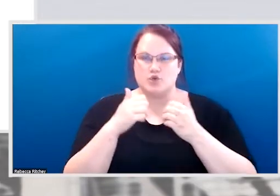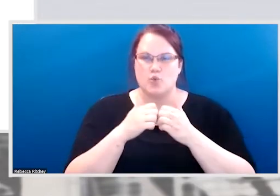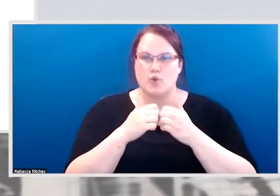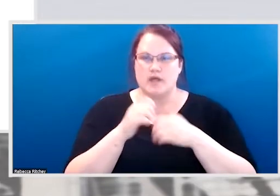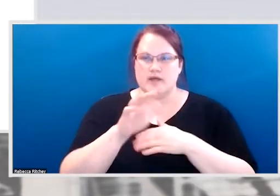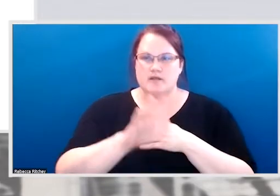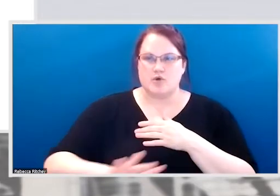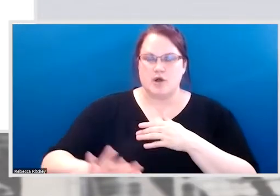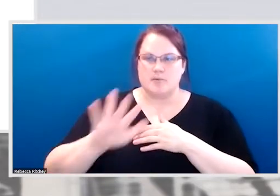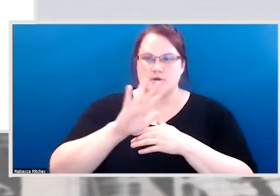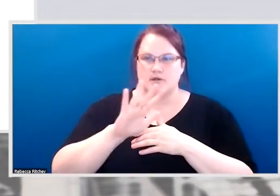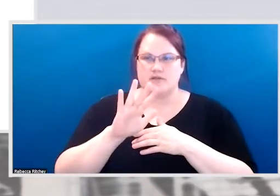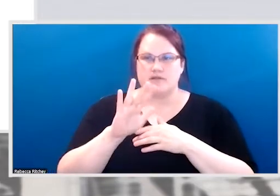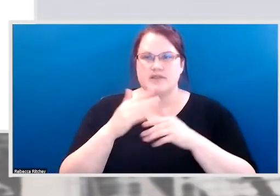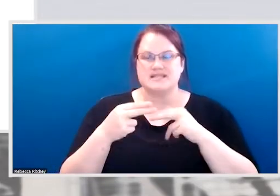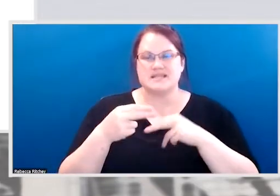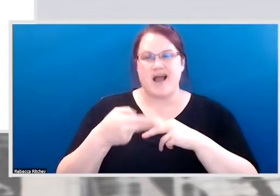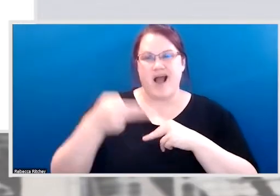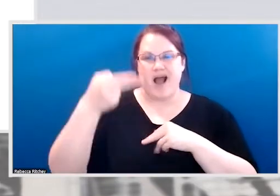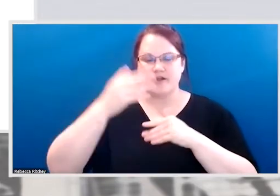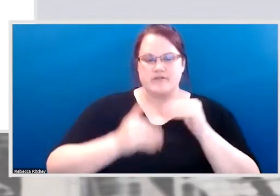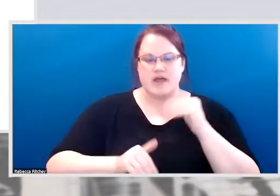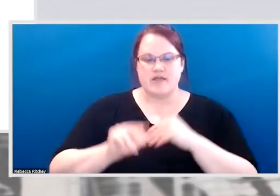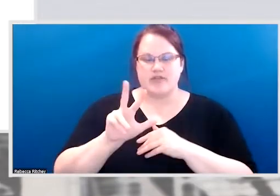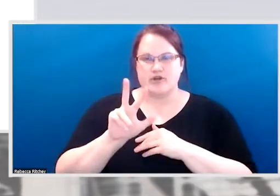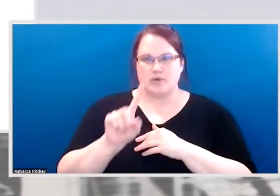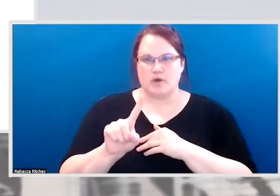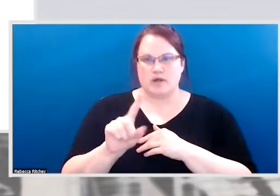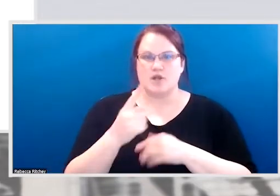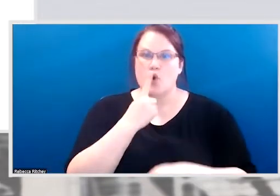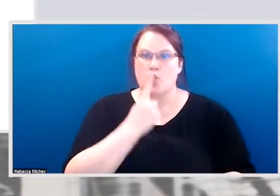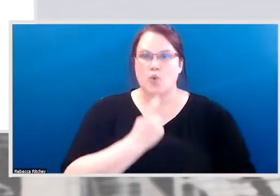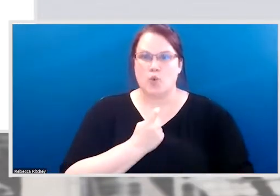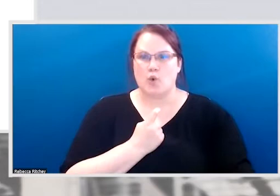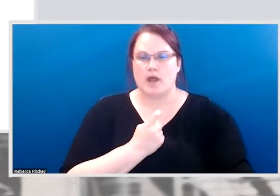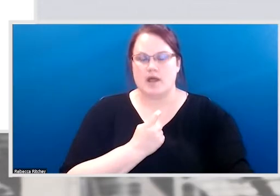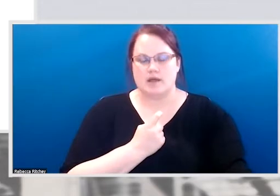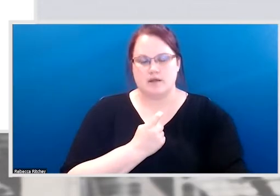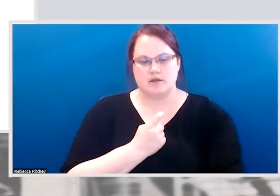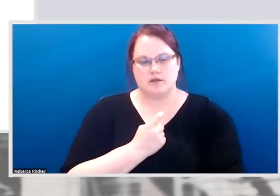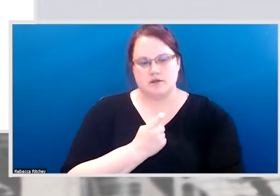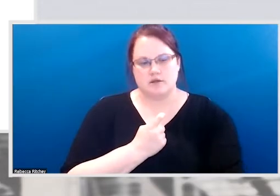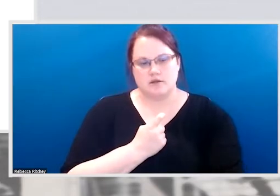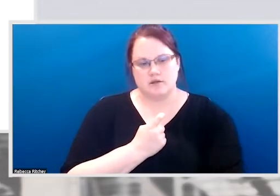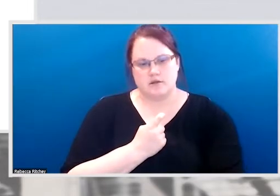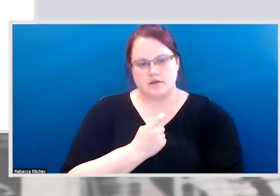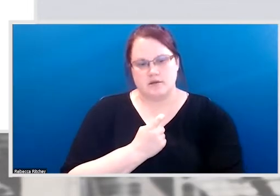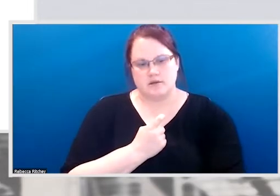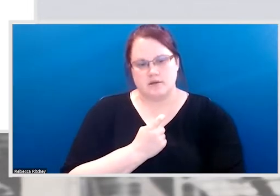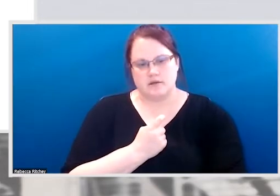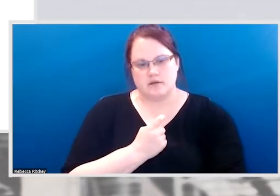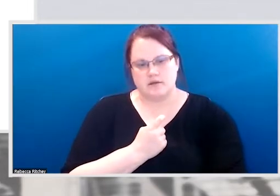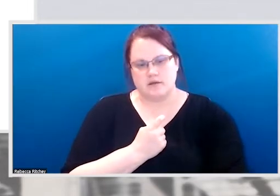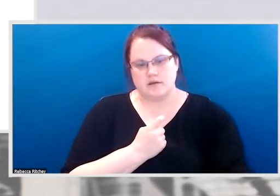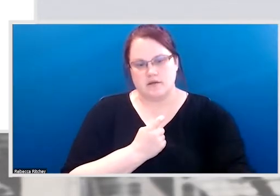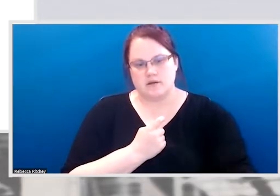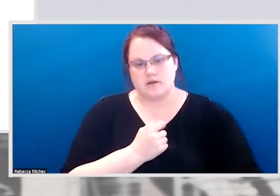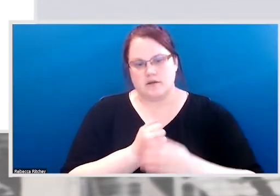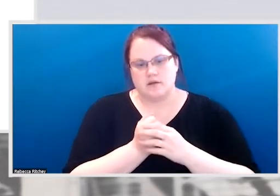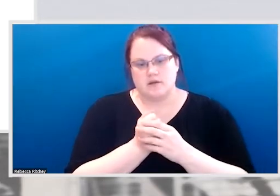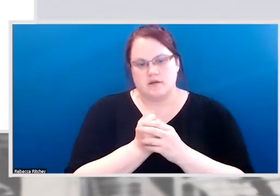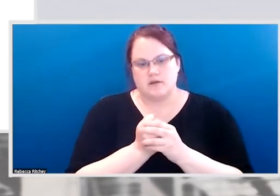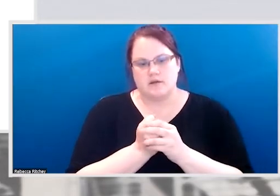scoring higher than 31. Those are in the red, and to us, those are the ones that we need to keep our eye on, and we add to the